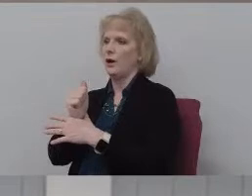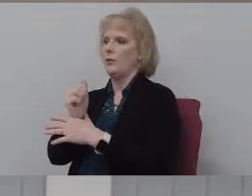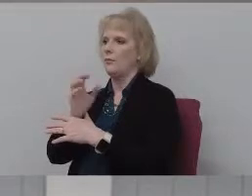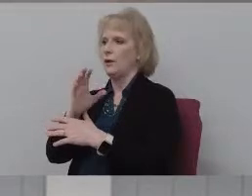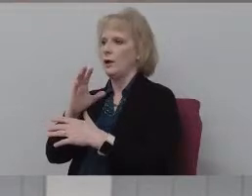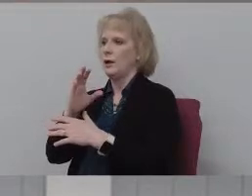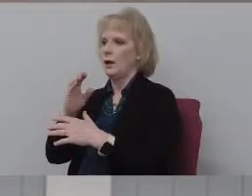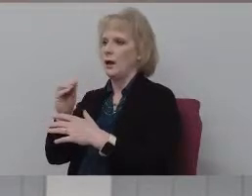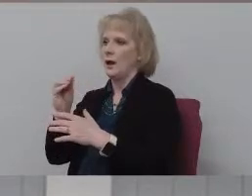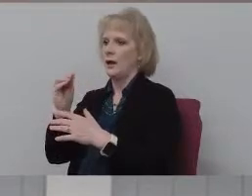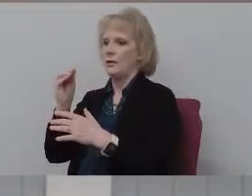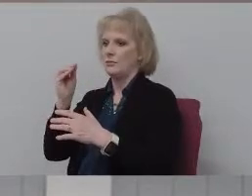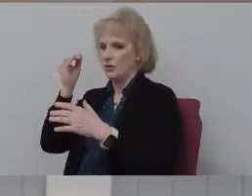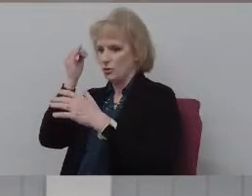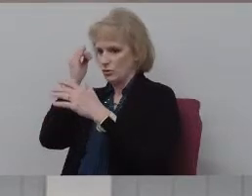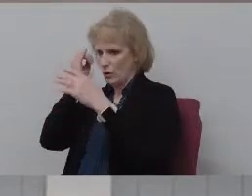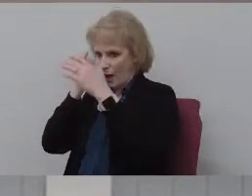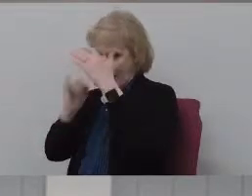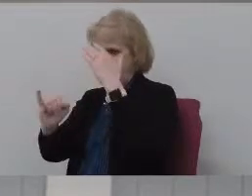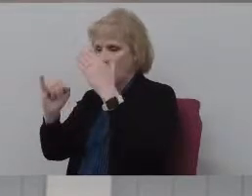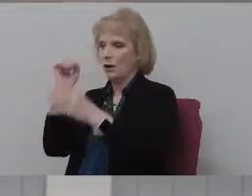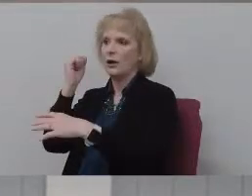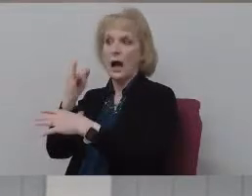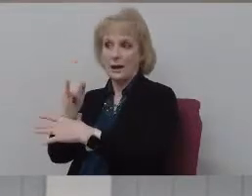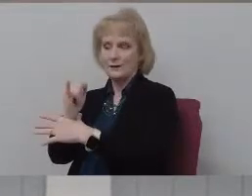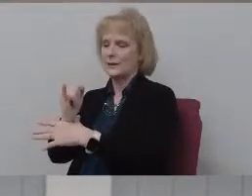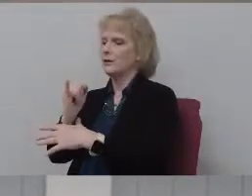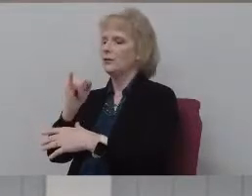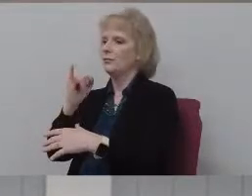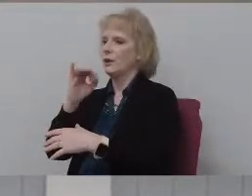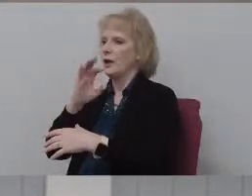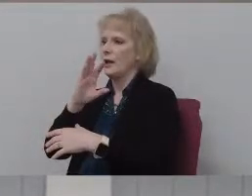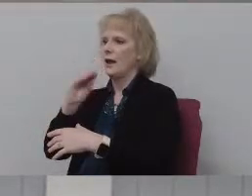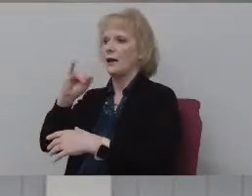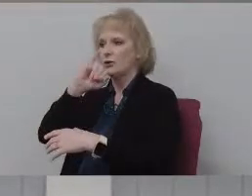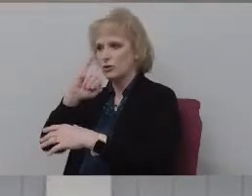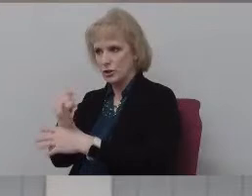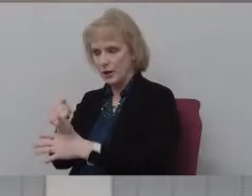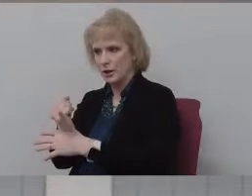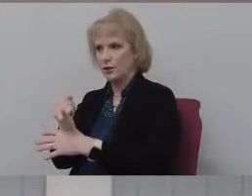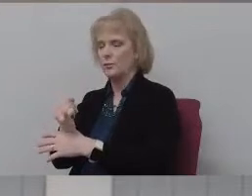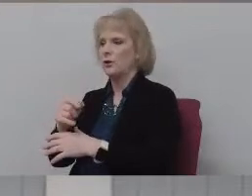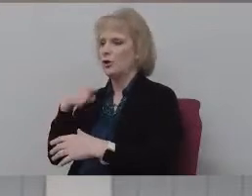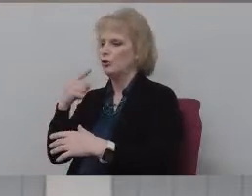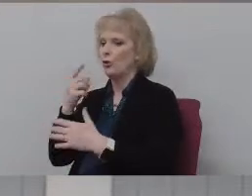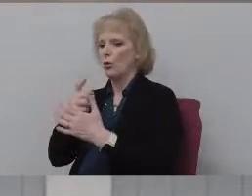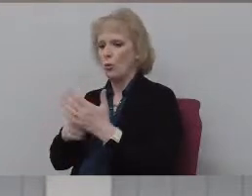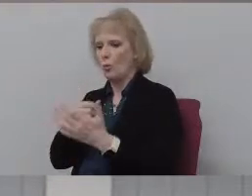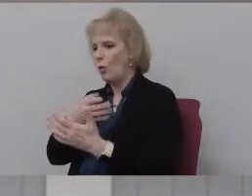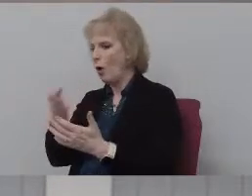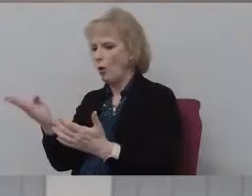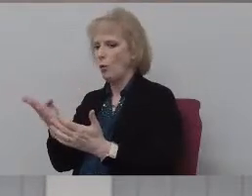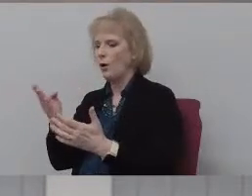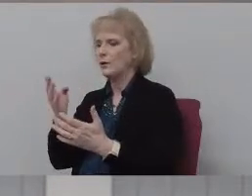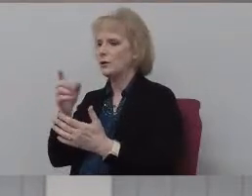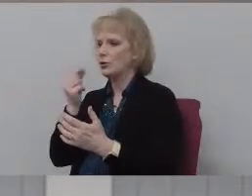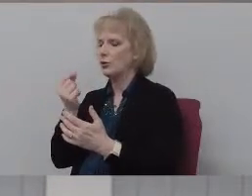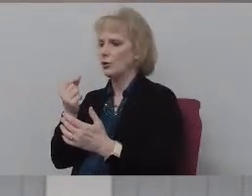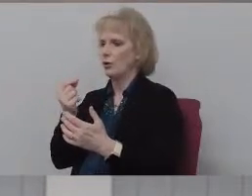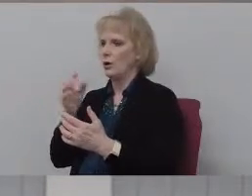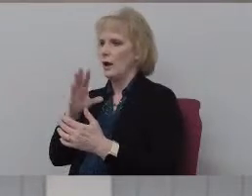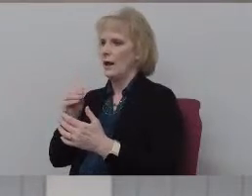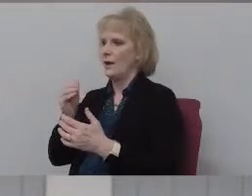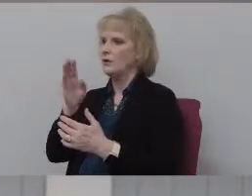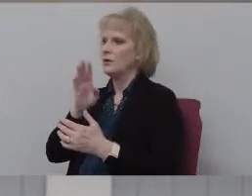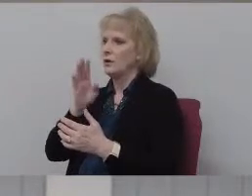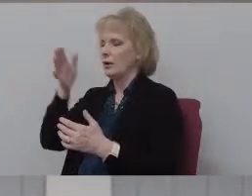spoke directly to Isaac and told him what to do. God spoke directly to Jacob, told him what to do. God spoke directly to Joseph and told